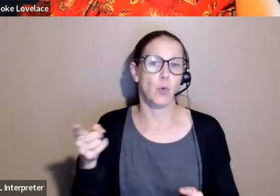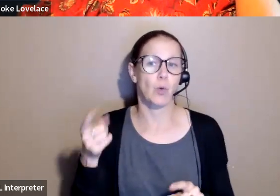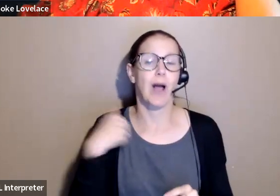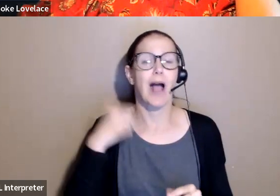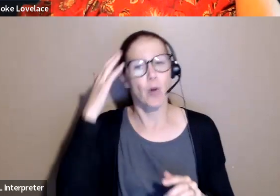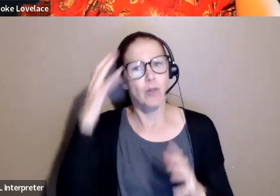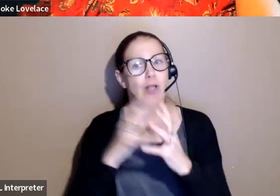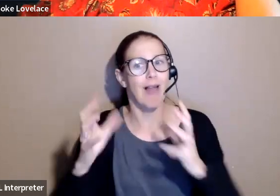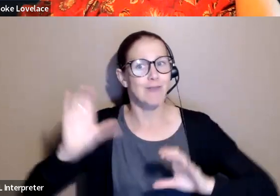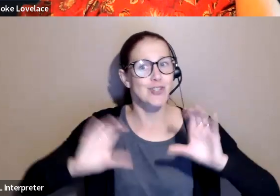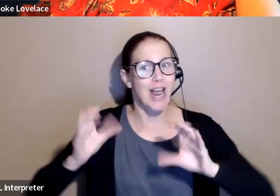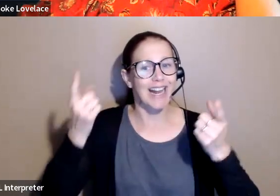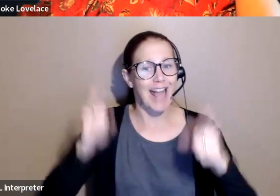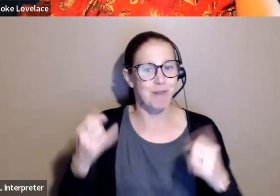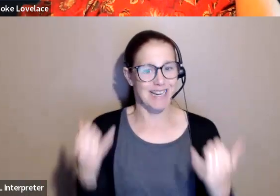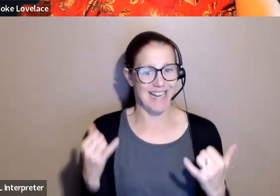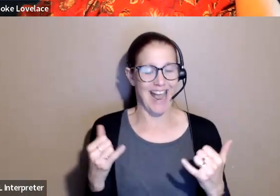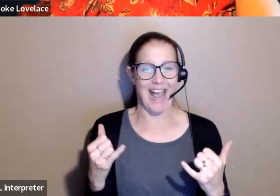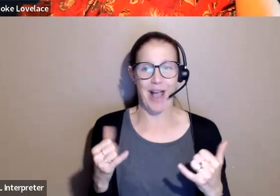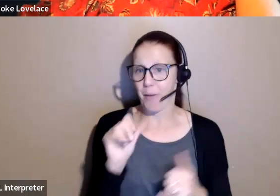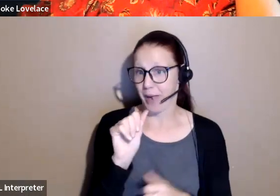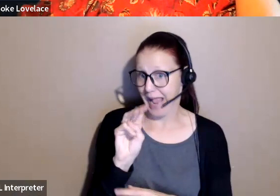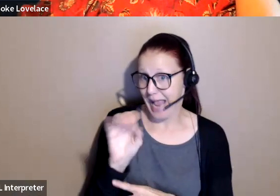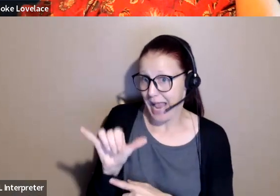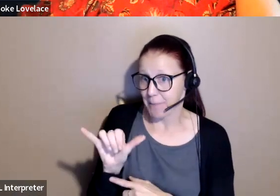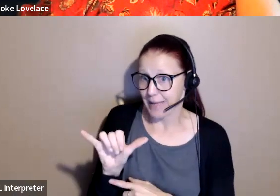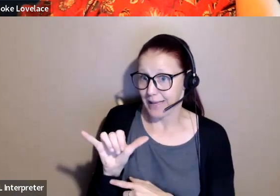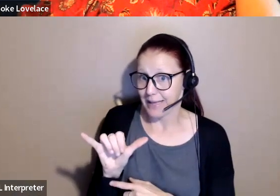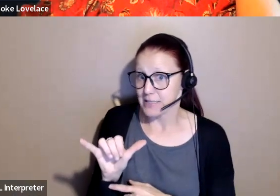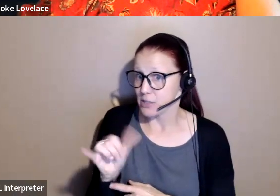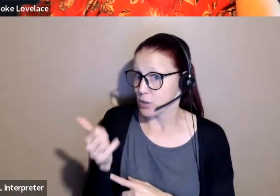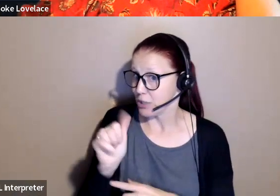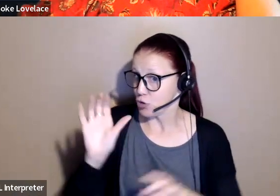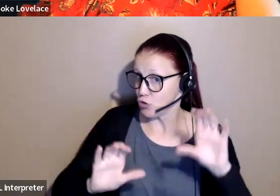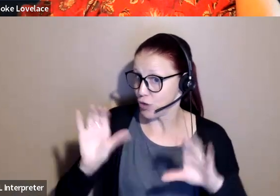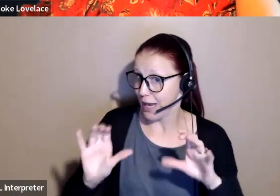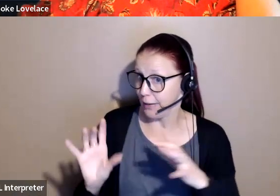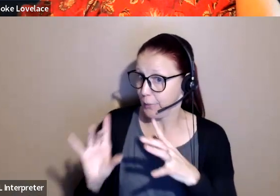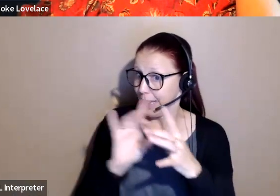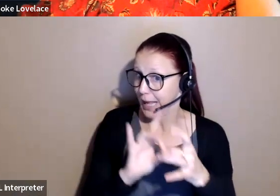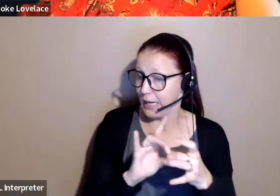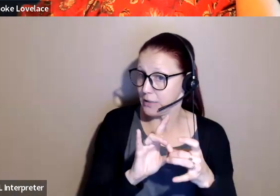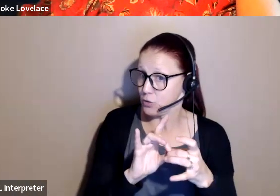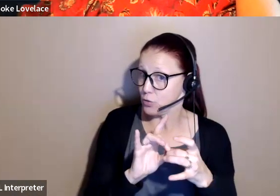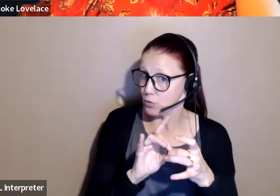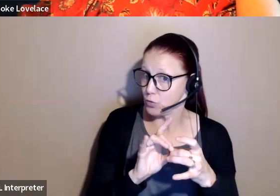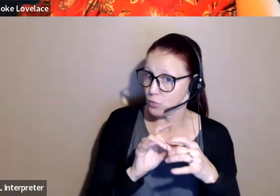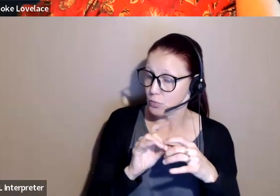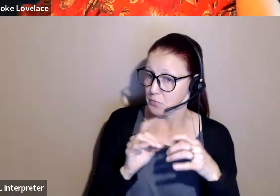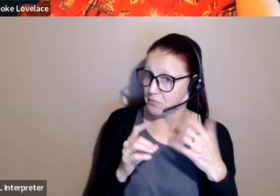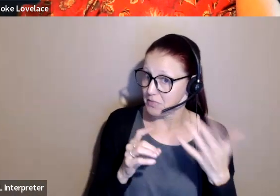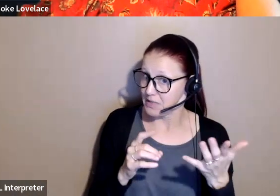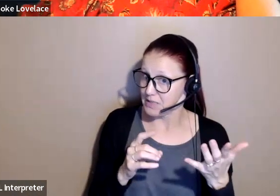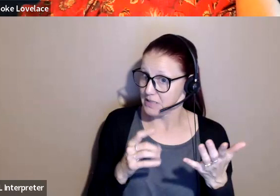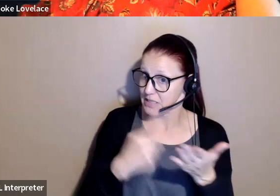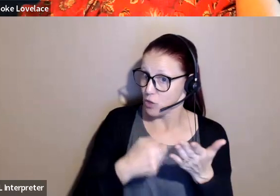lot of chatting going on. Amy, is there chatting going on that lends to this